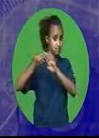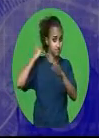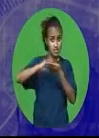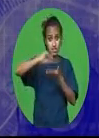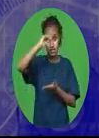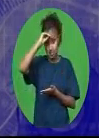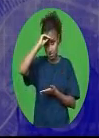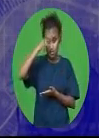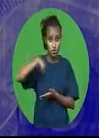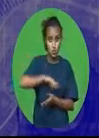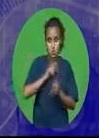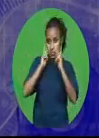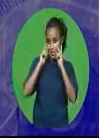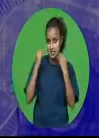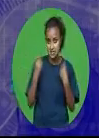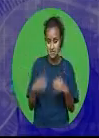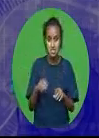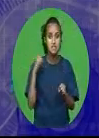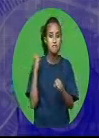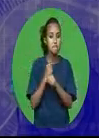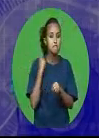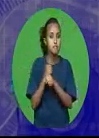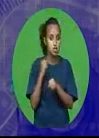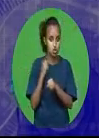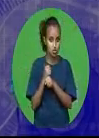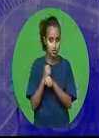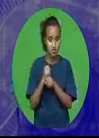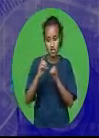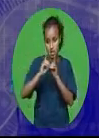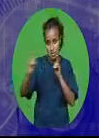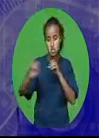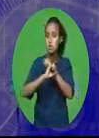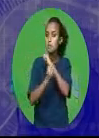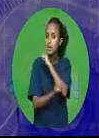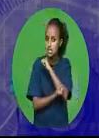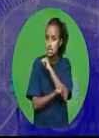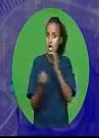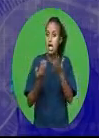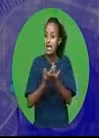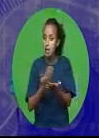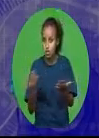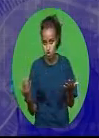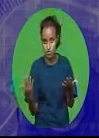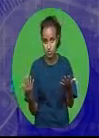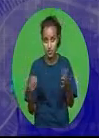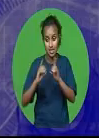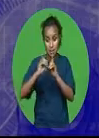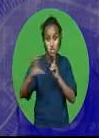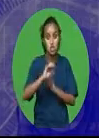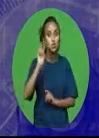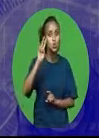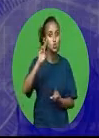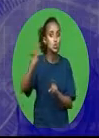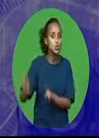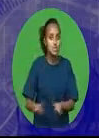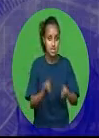previous lesson, we have seen the function of dimensioning, the basic elements of dimensioning, and the two